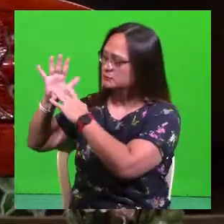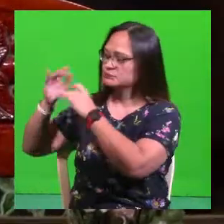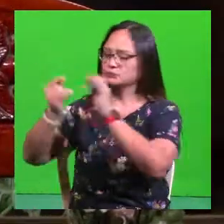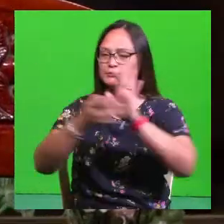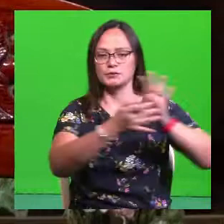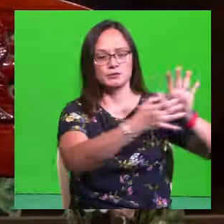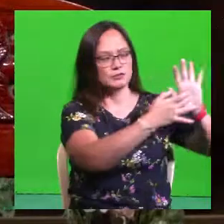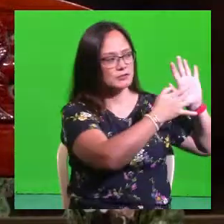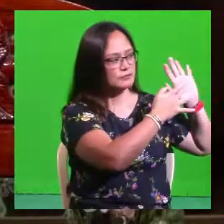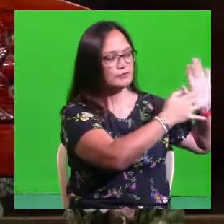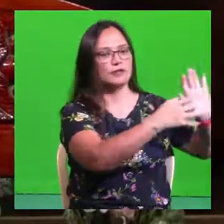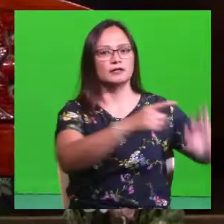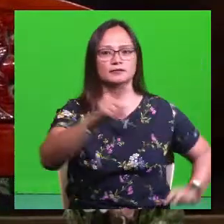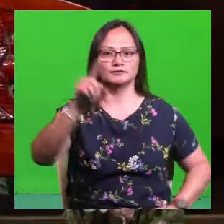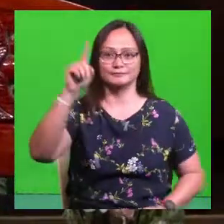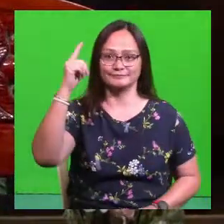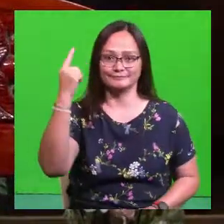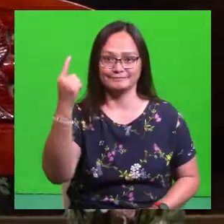crucified